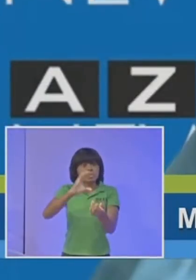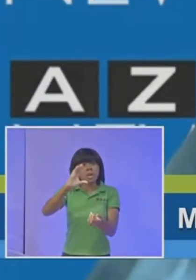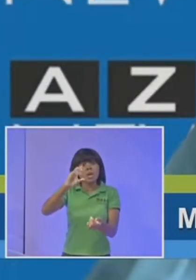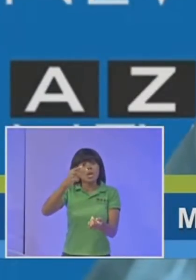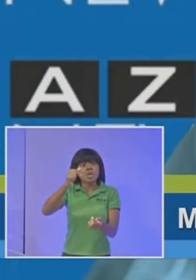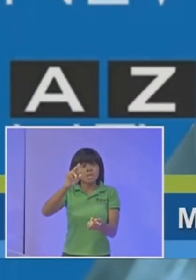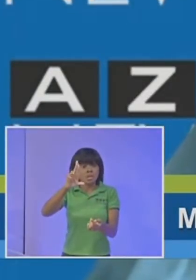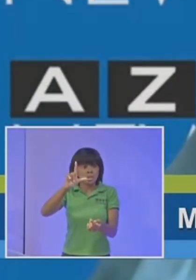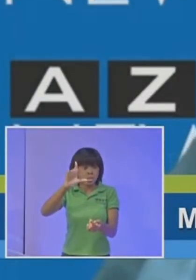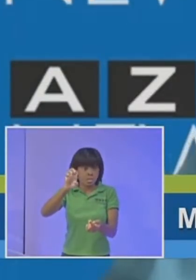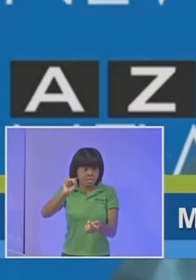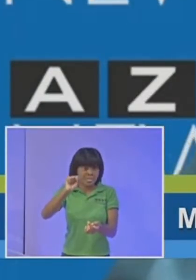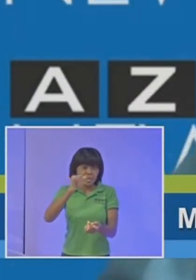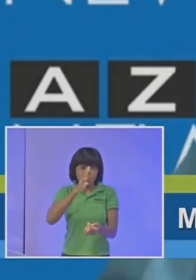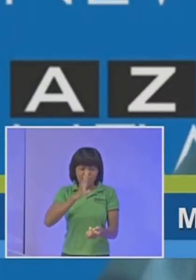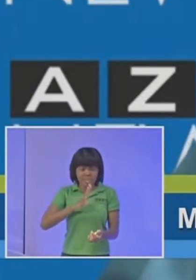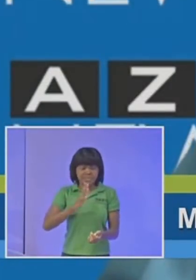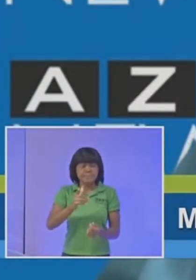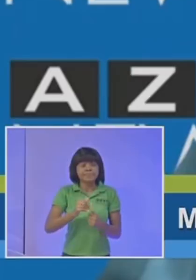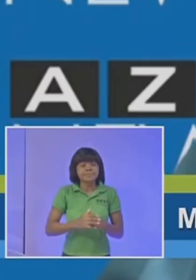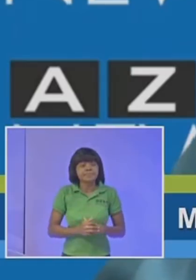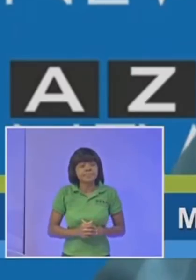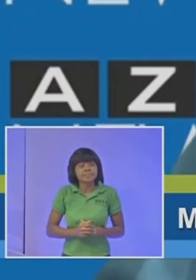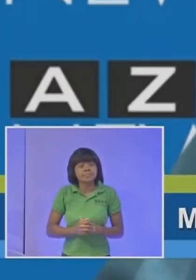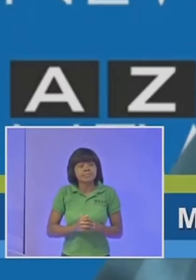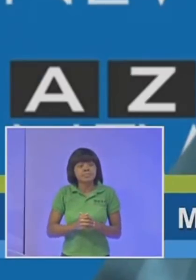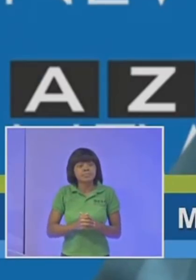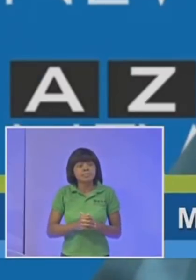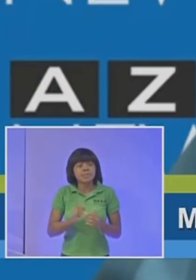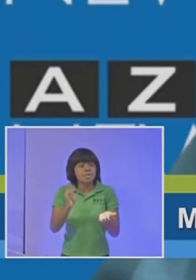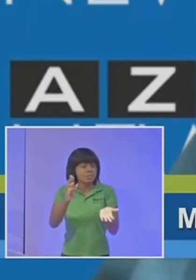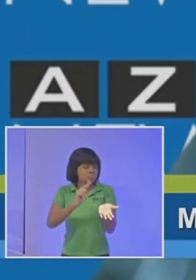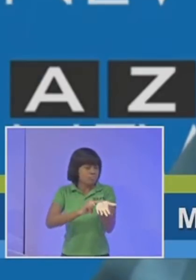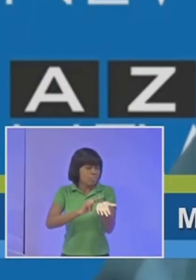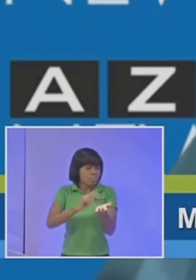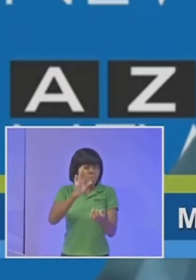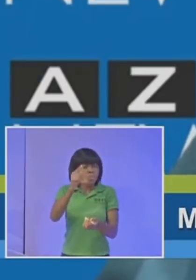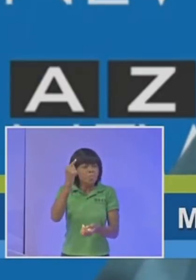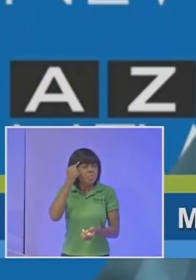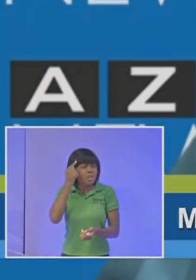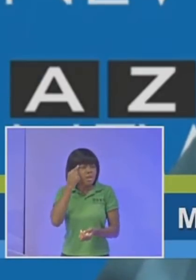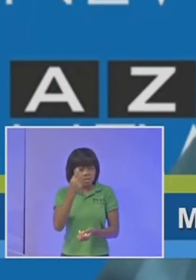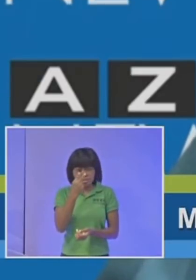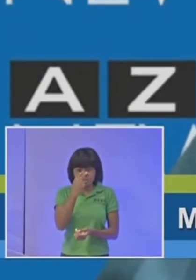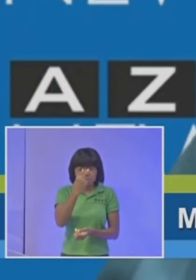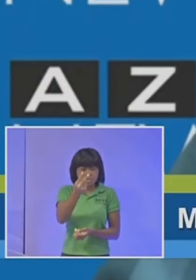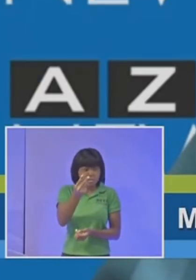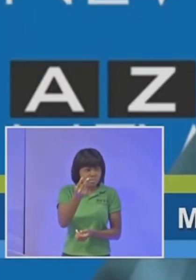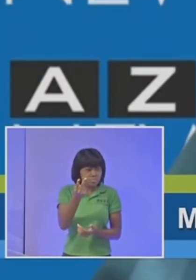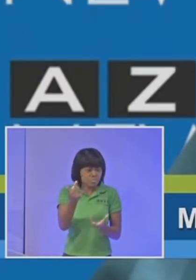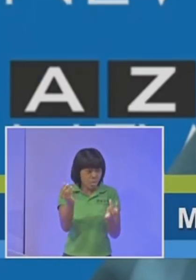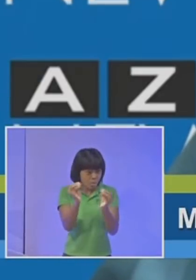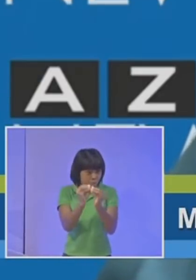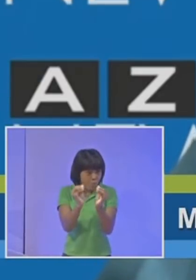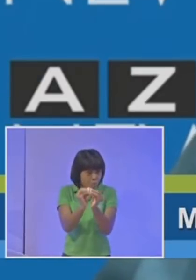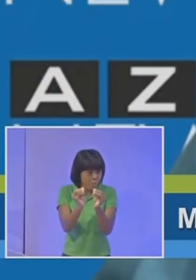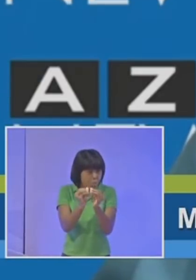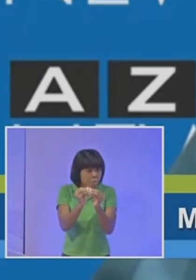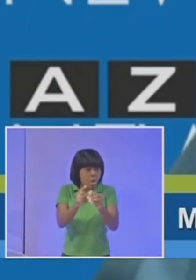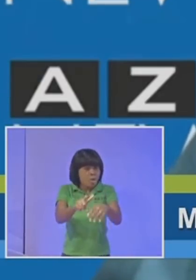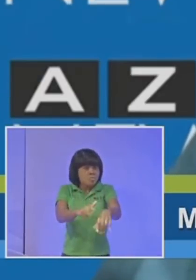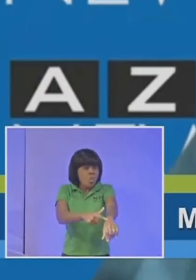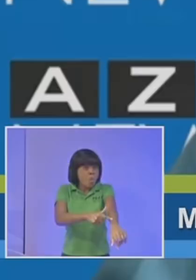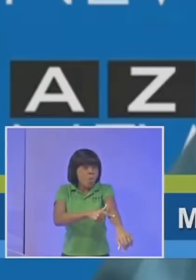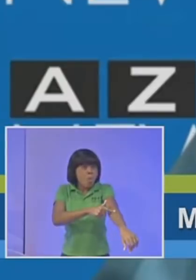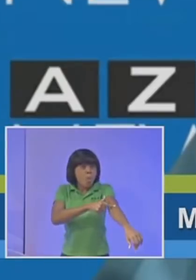say that you see long COVID more in patients who have pre-existing conditions, and